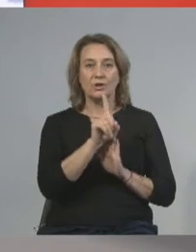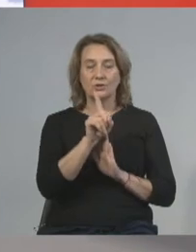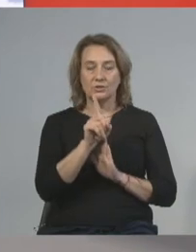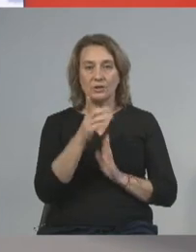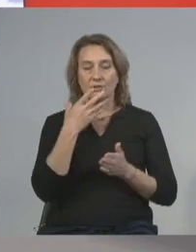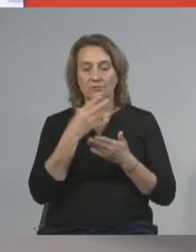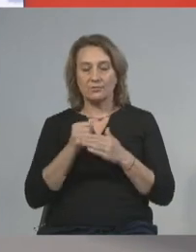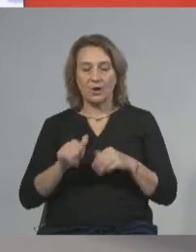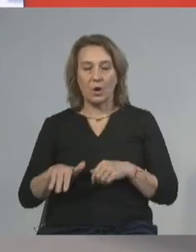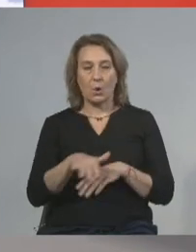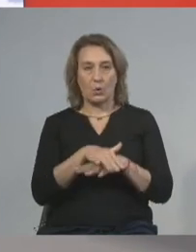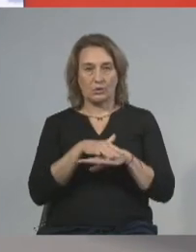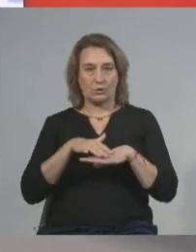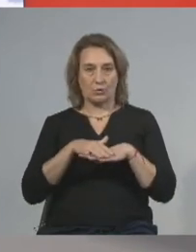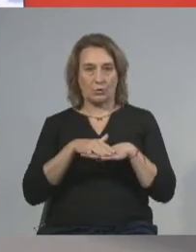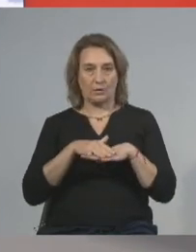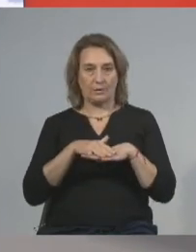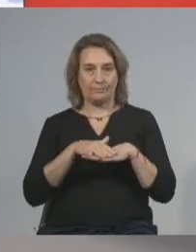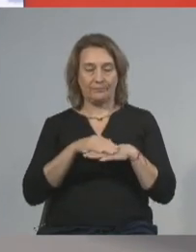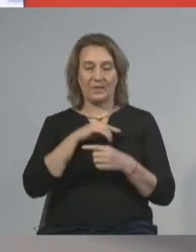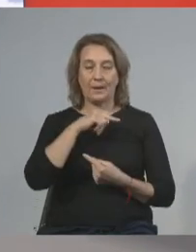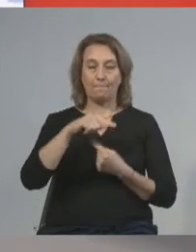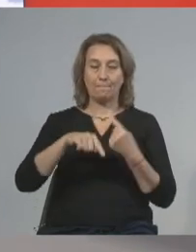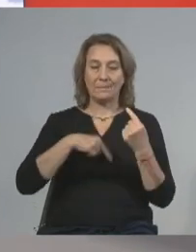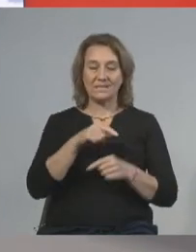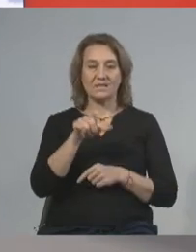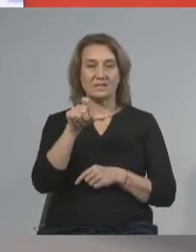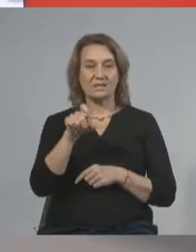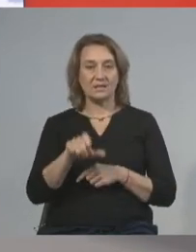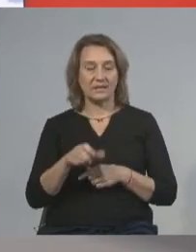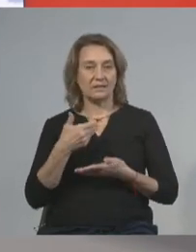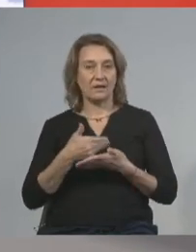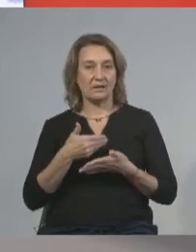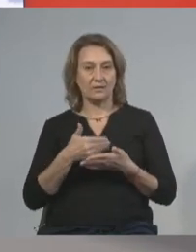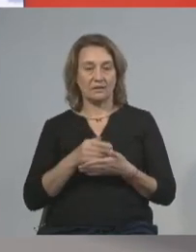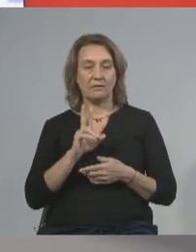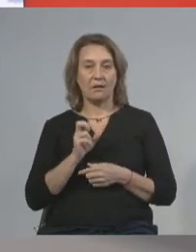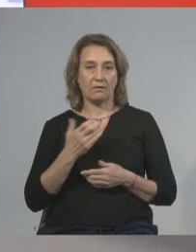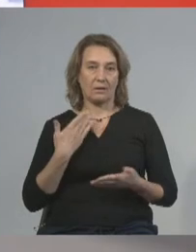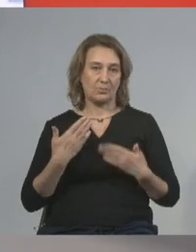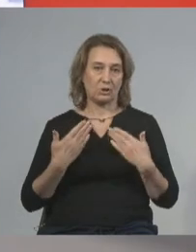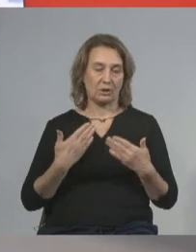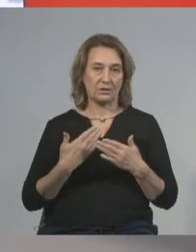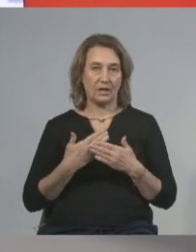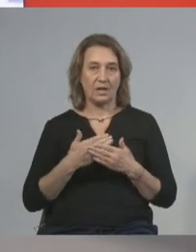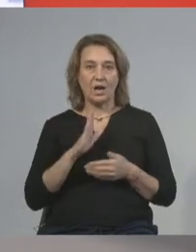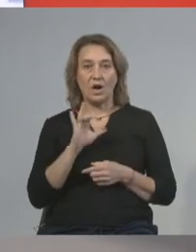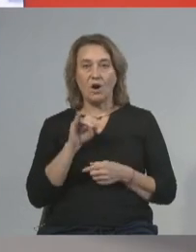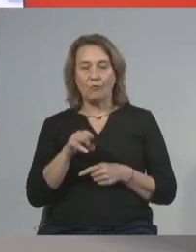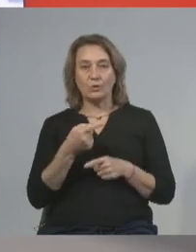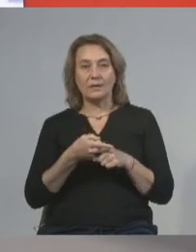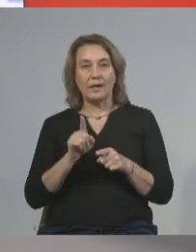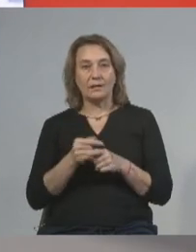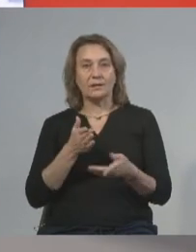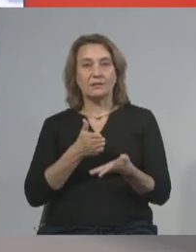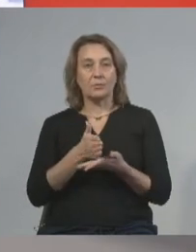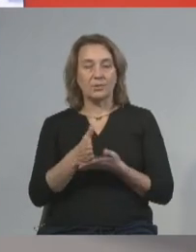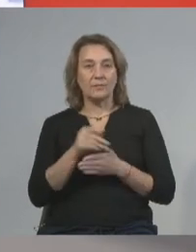our consultations on producing on selling content